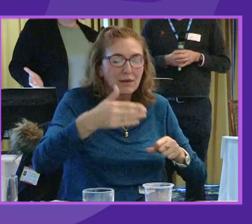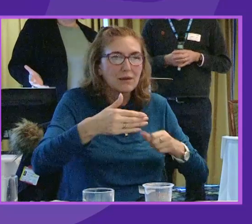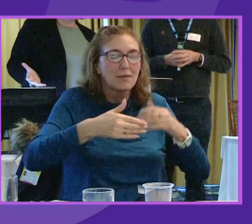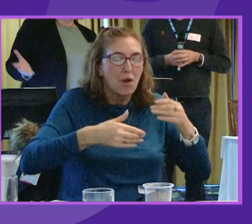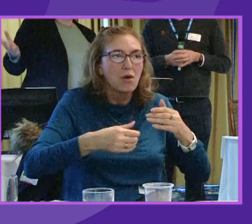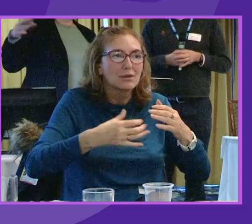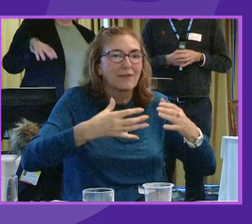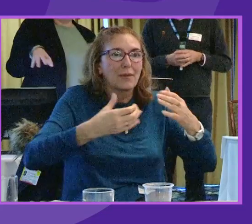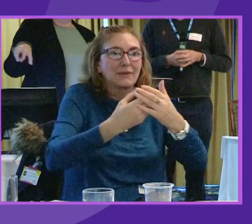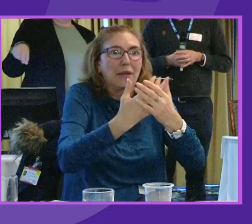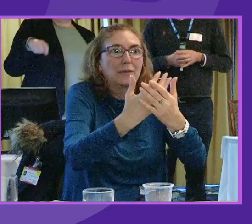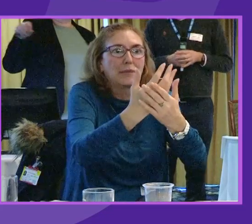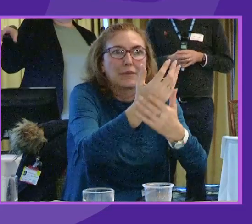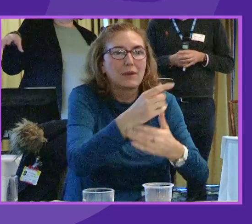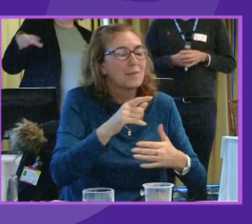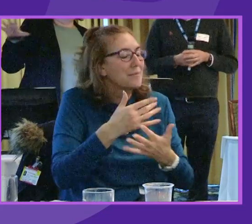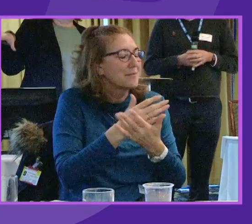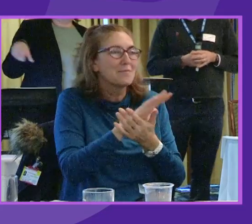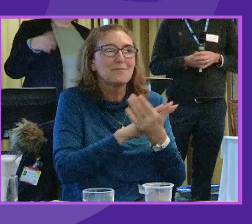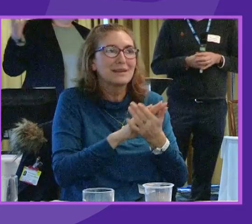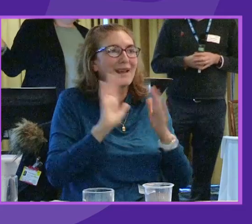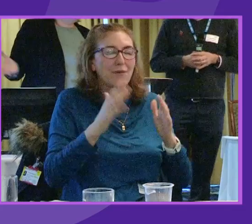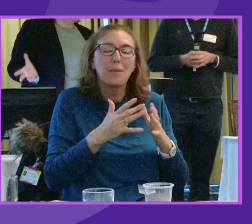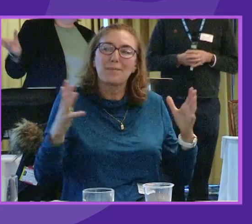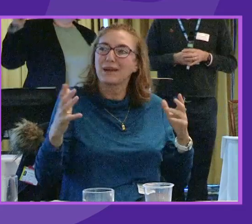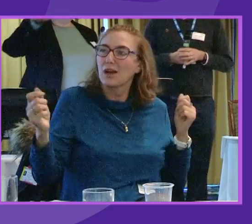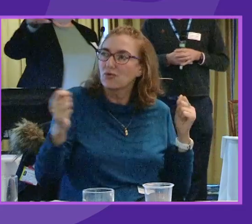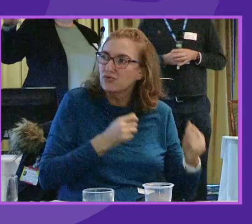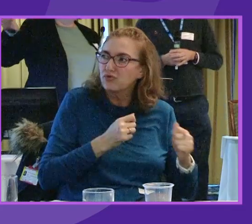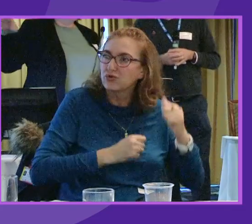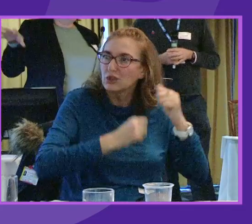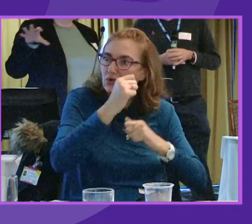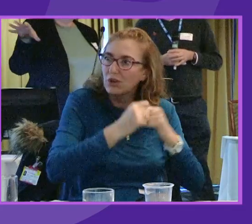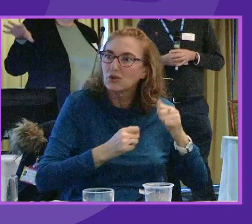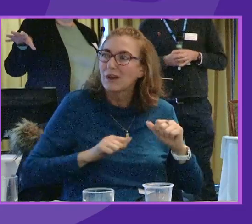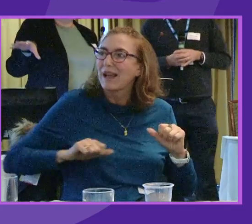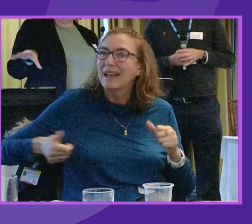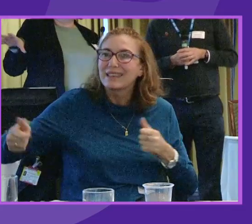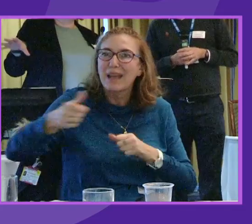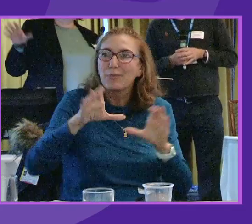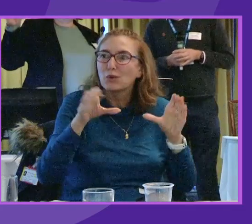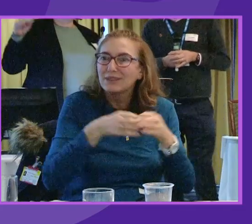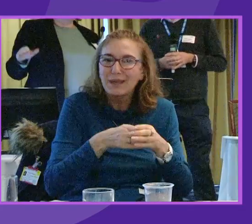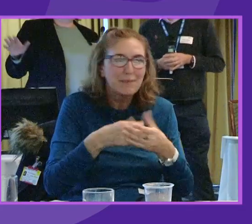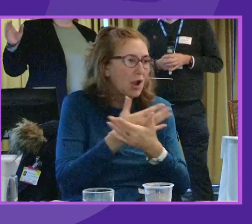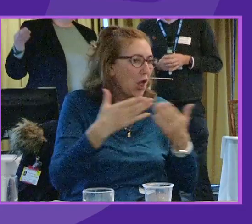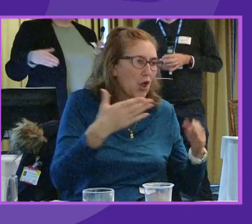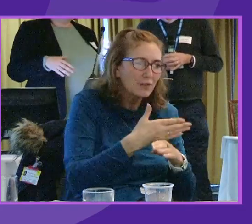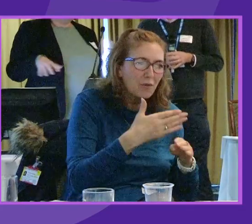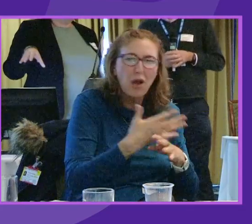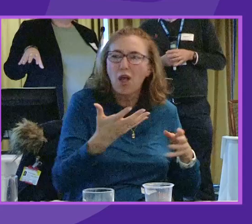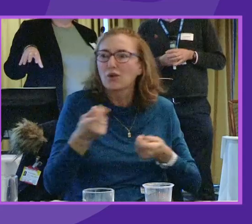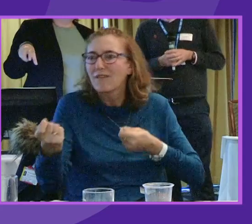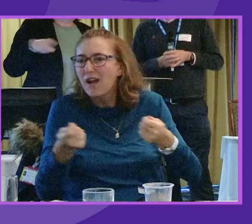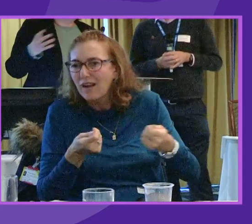start to pull the end of, and all sorts of other stuff starts to be unpicked as well. Lots of restructures locally around neighbourhood teams, bits of work